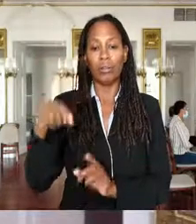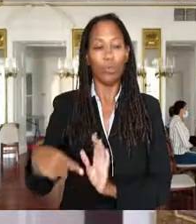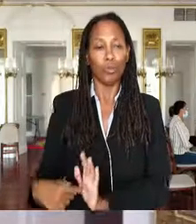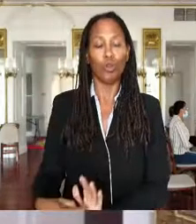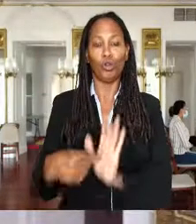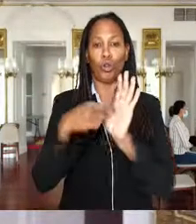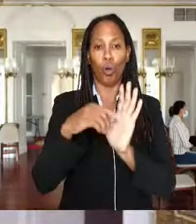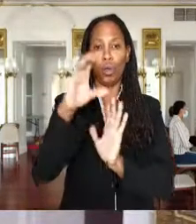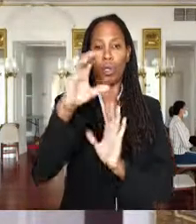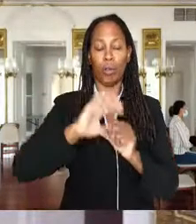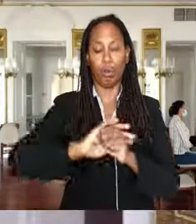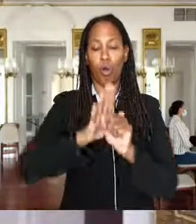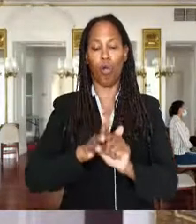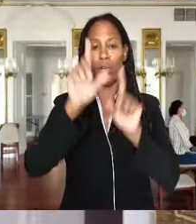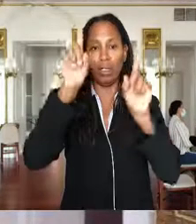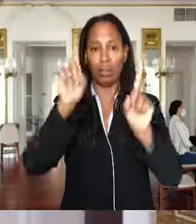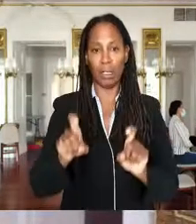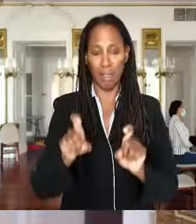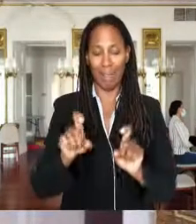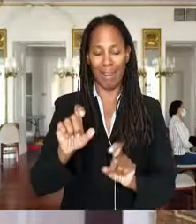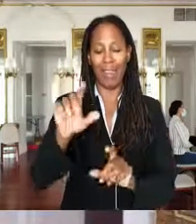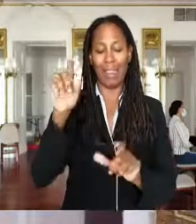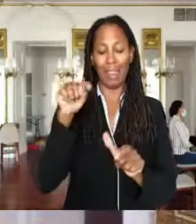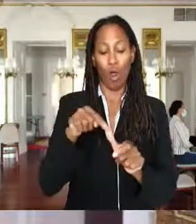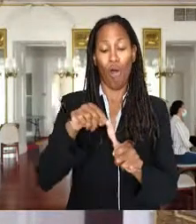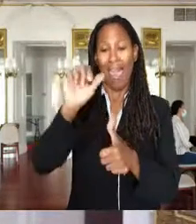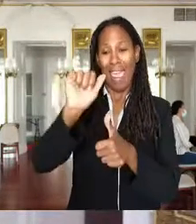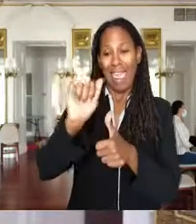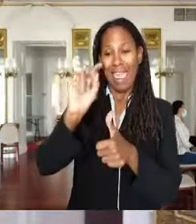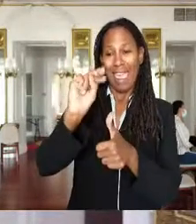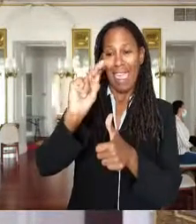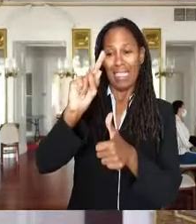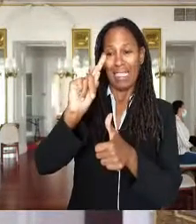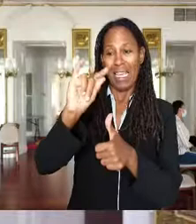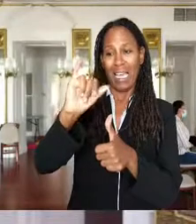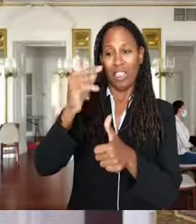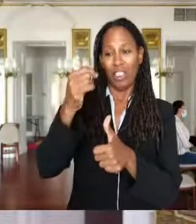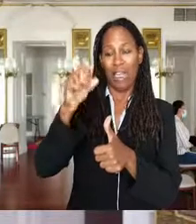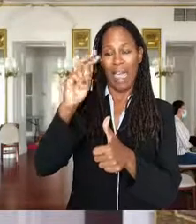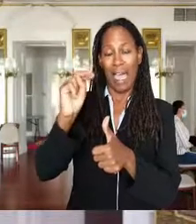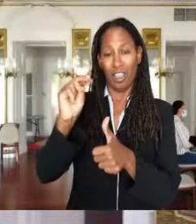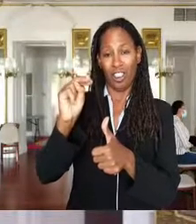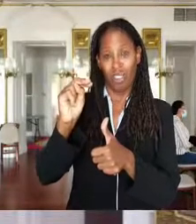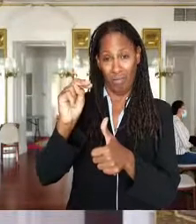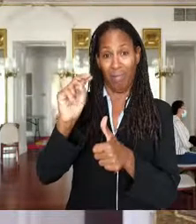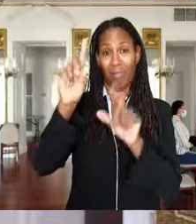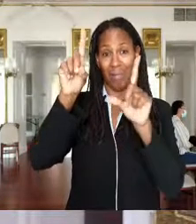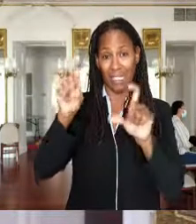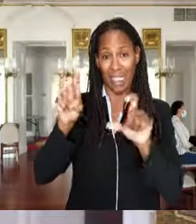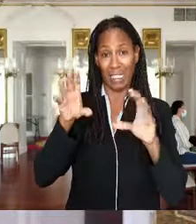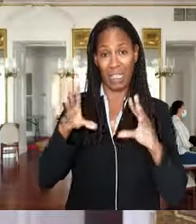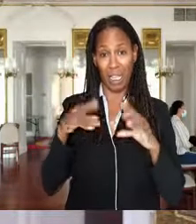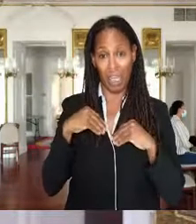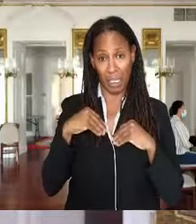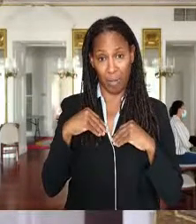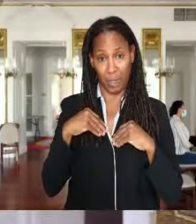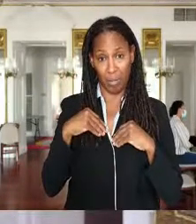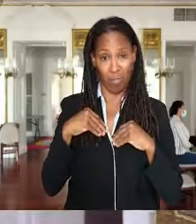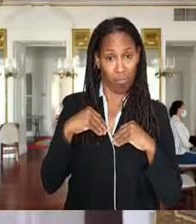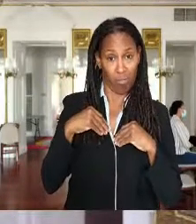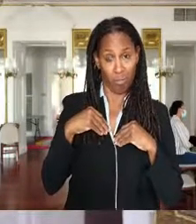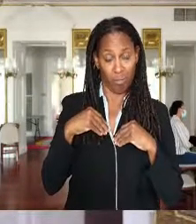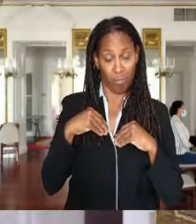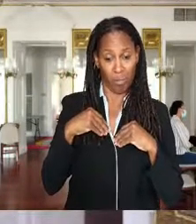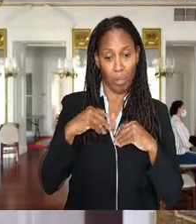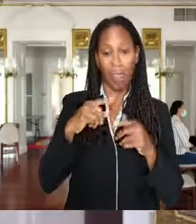testing, is the antibody antigen test going to be accepted for people so they don't have to do